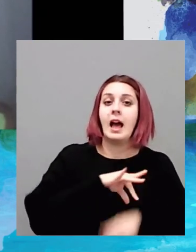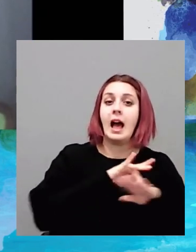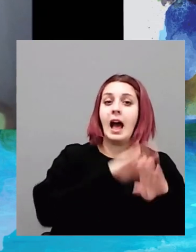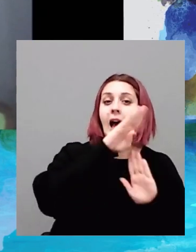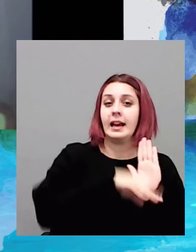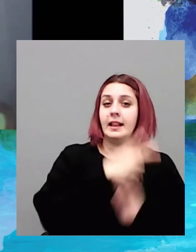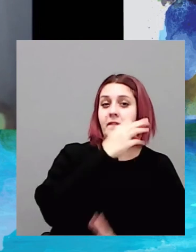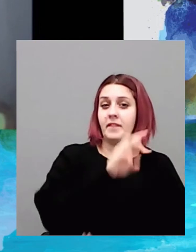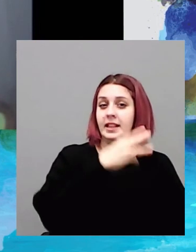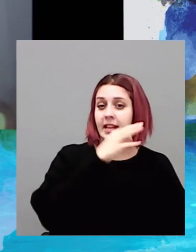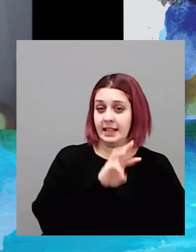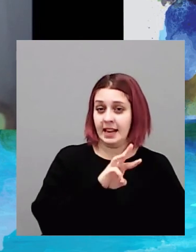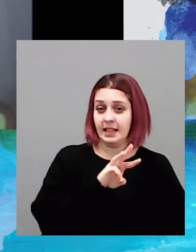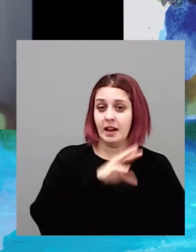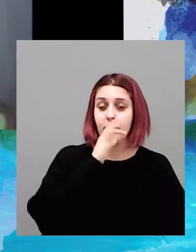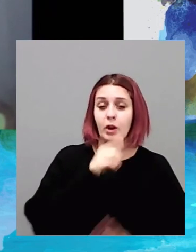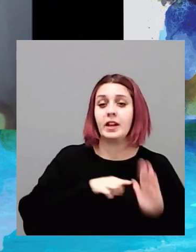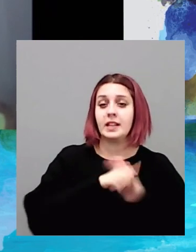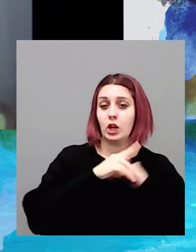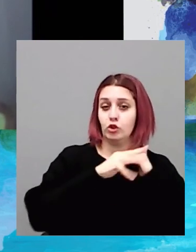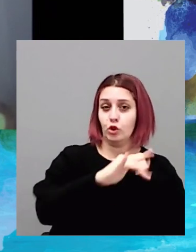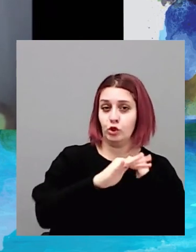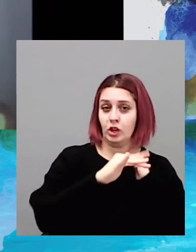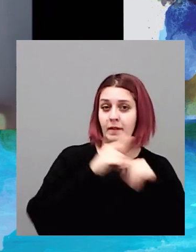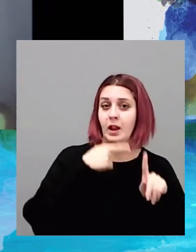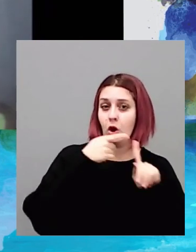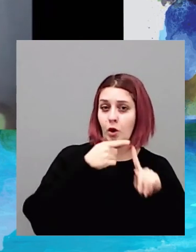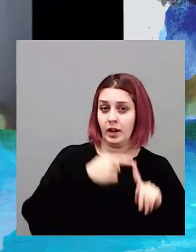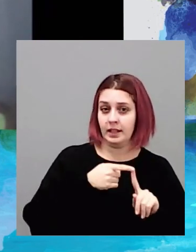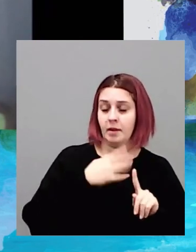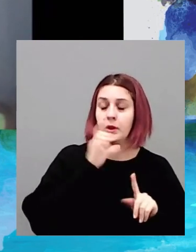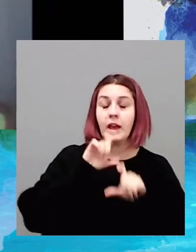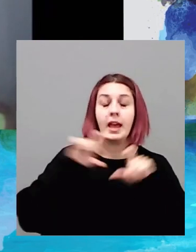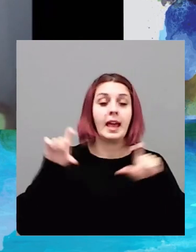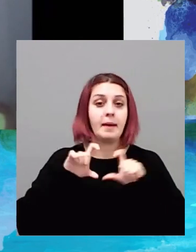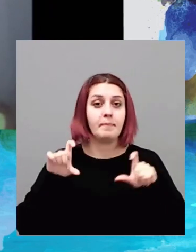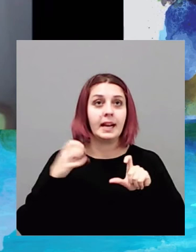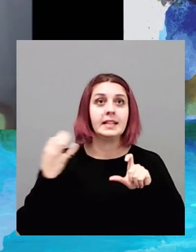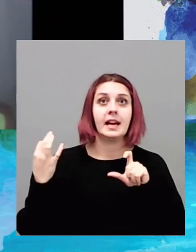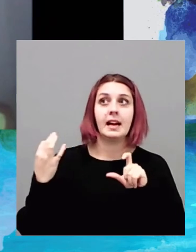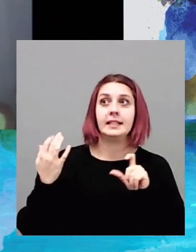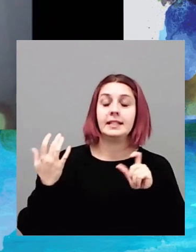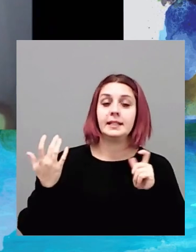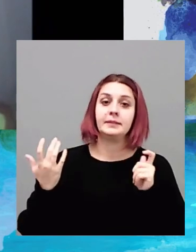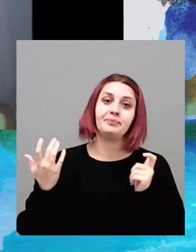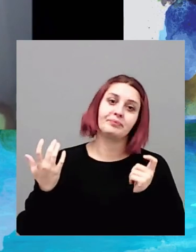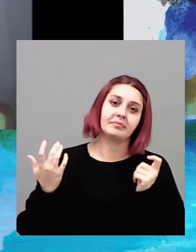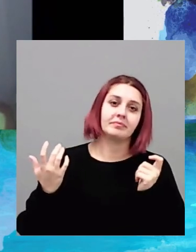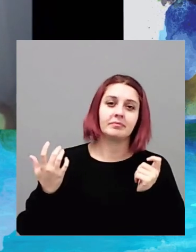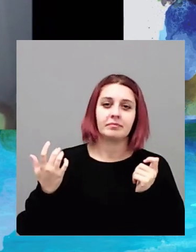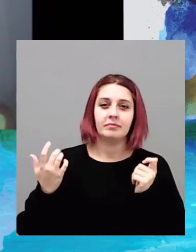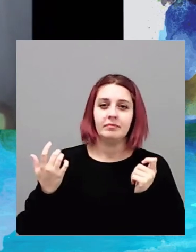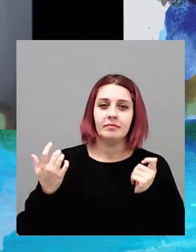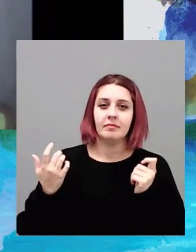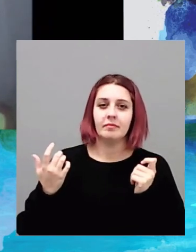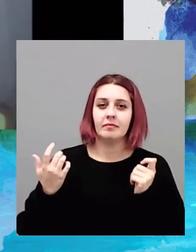Yes, with the 2030 agenda, with the Sustainable Development Goals, now companies seem to